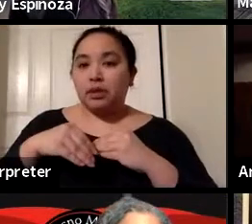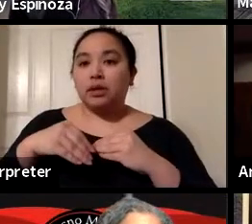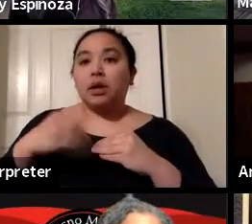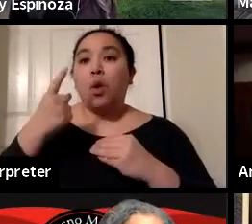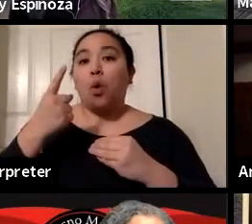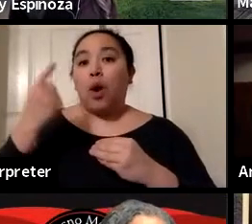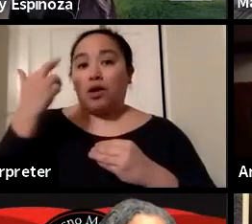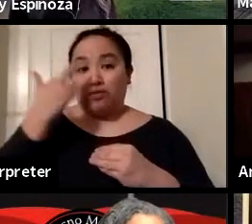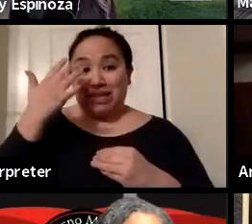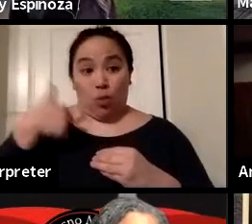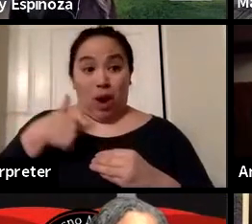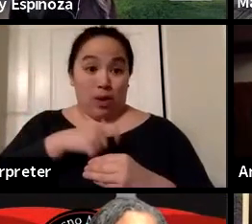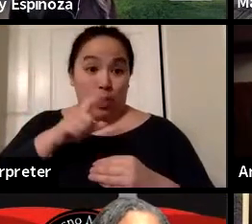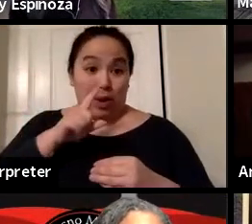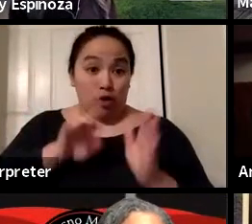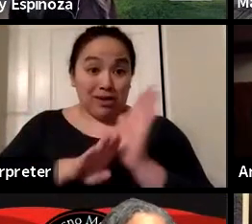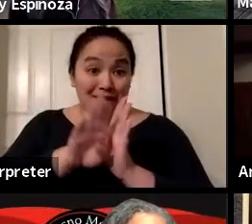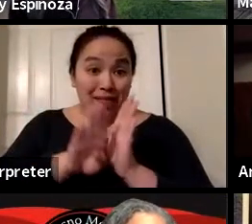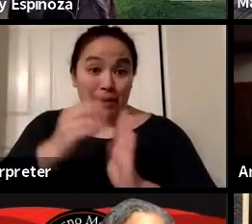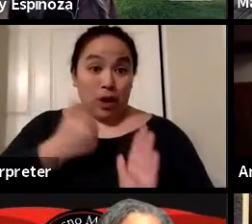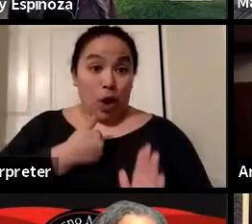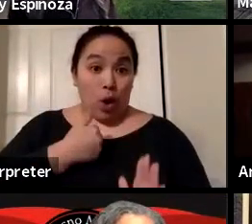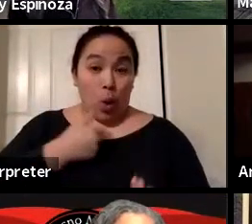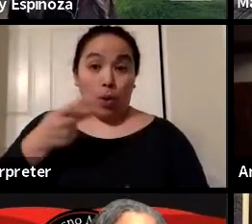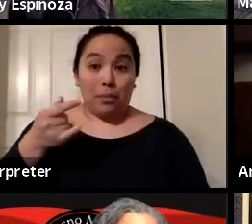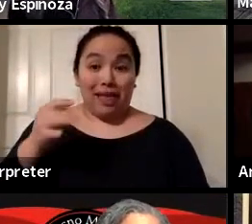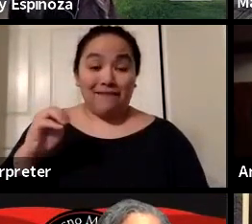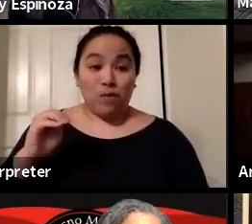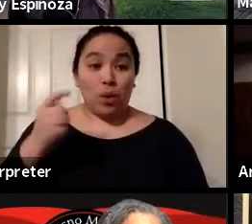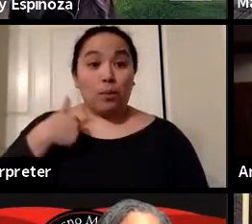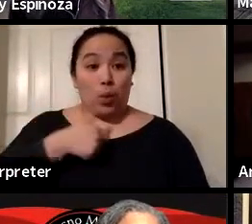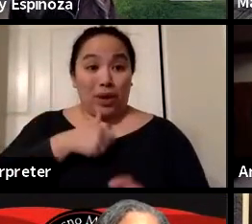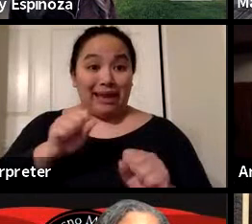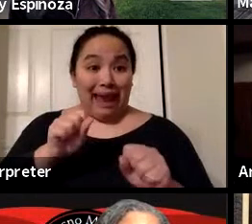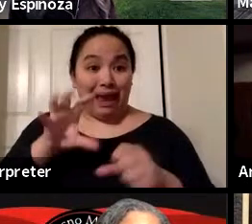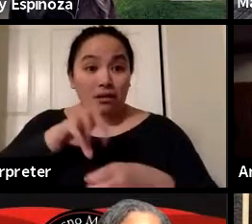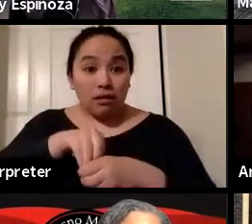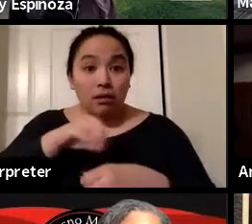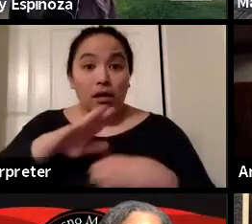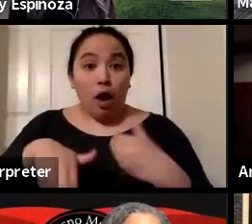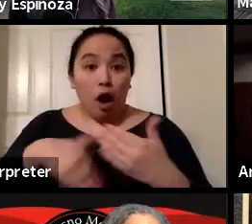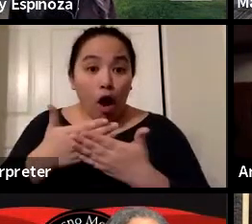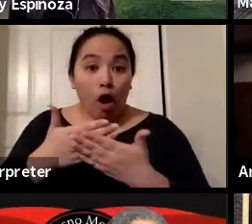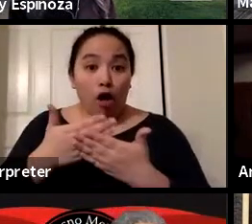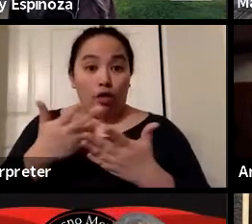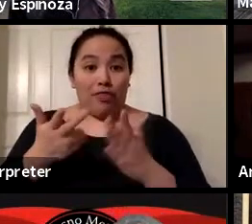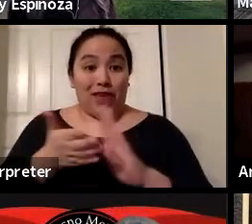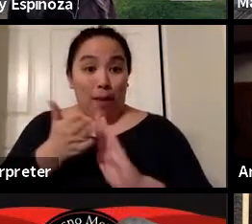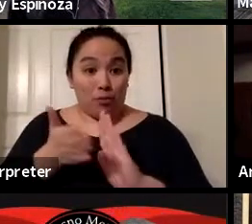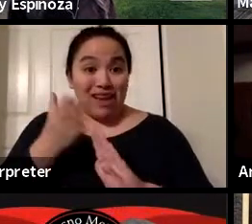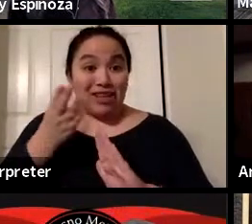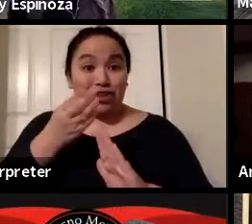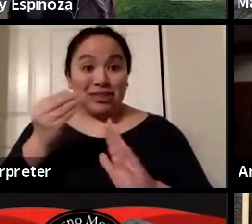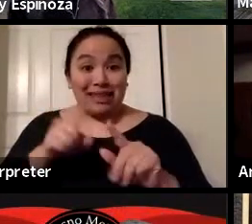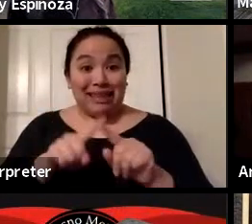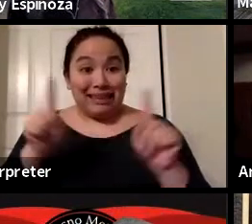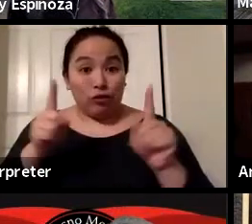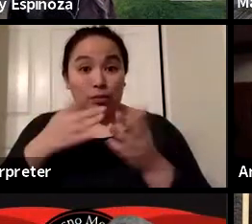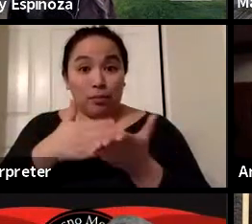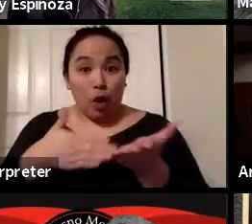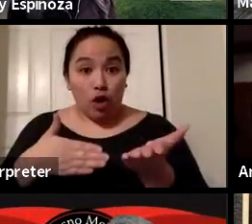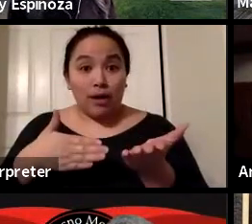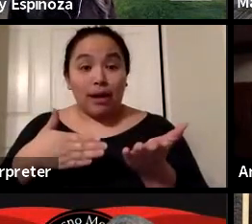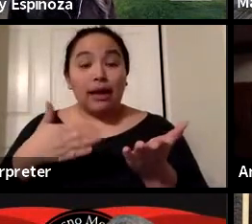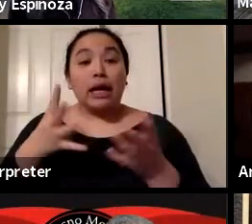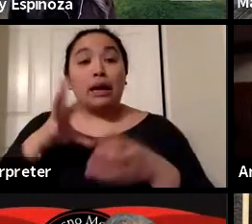own platform is so that it could integrate all the operators that we're using and the different modes. And in